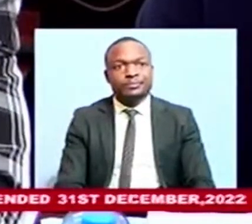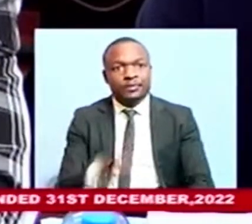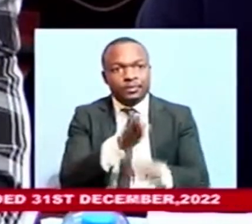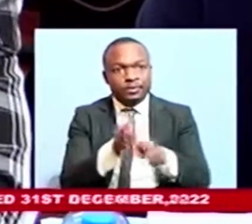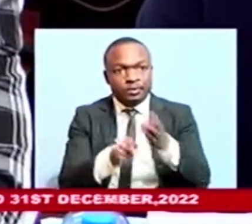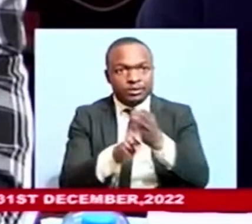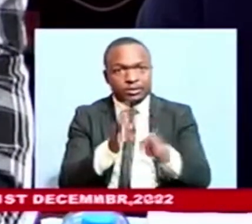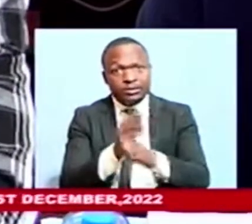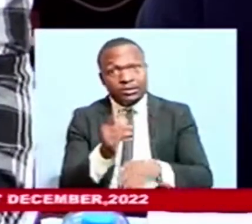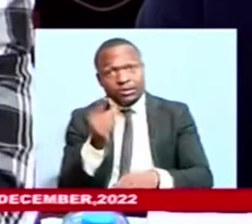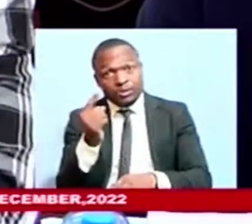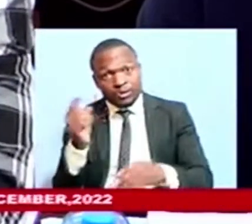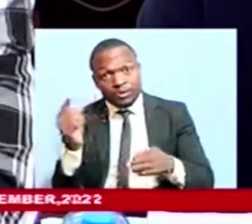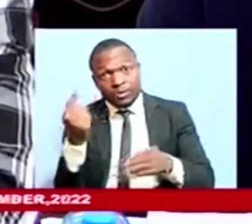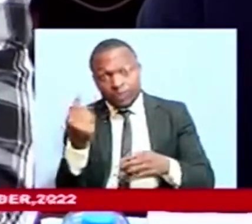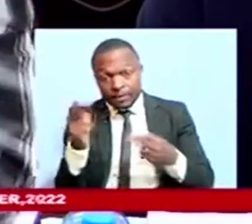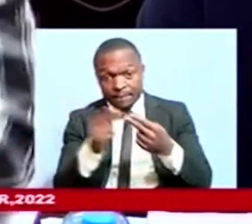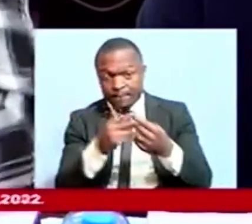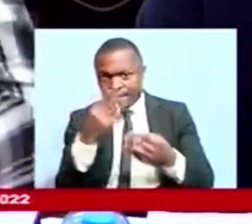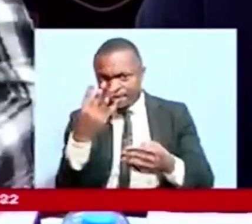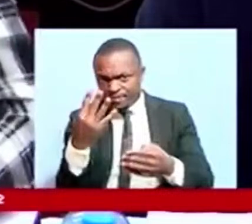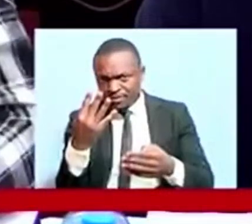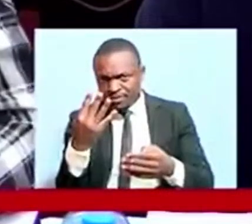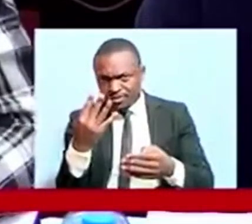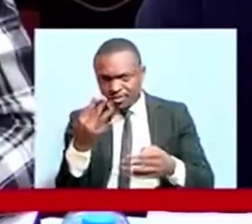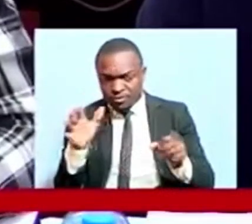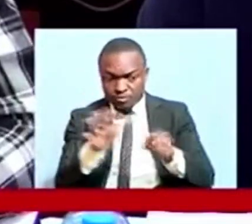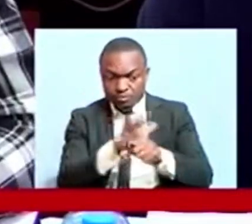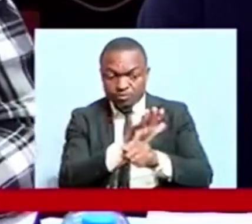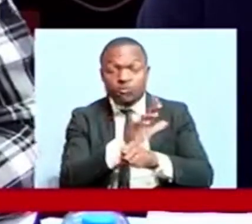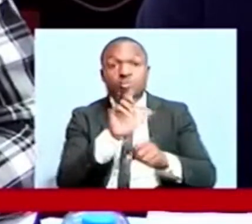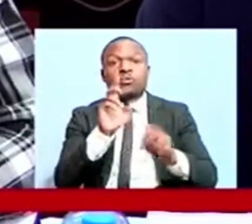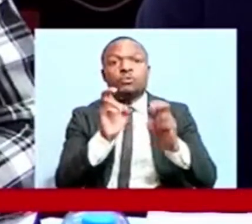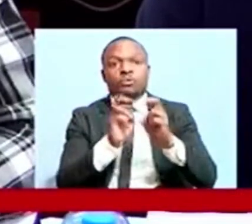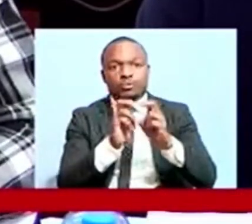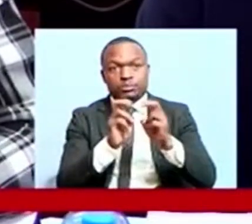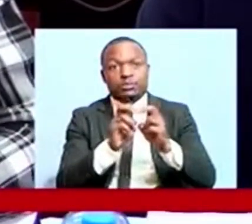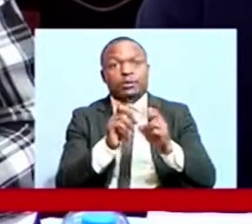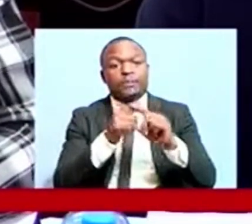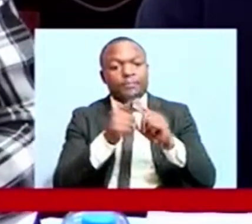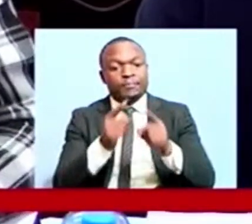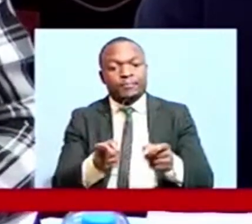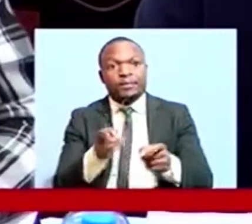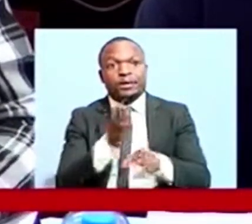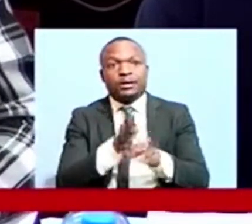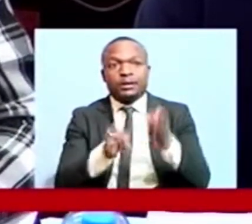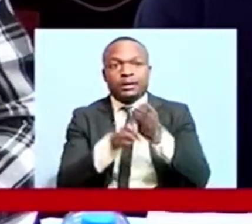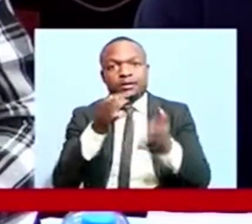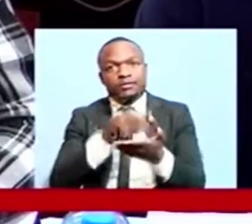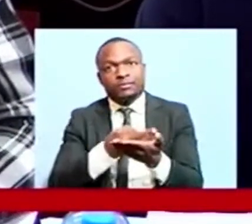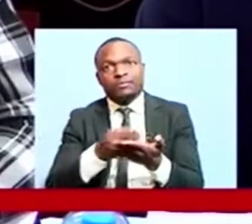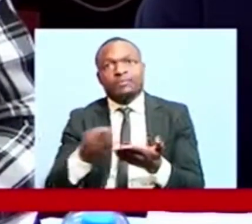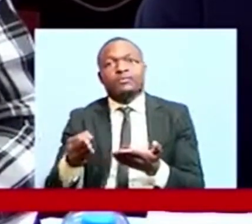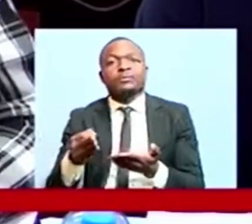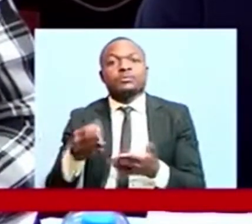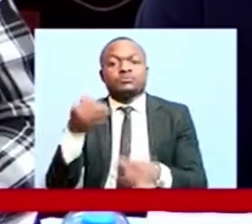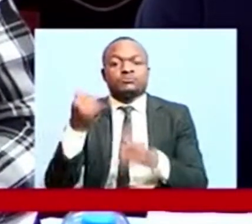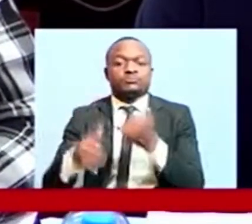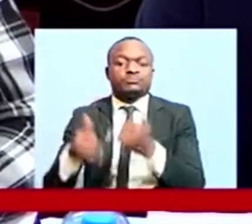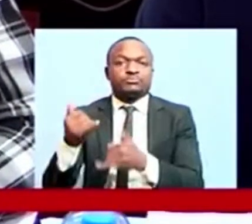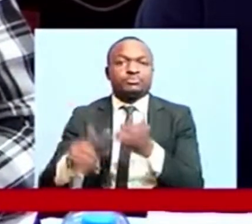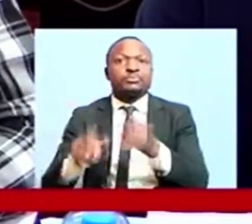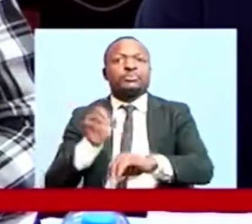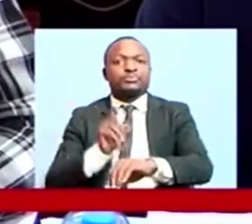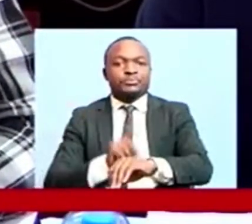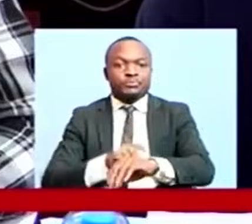of 1x4 at Chomba, it was full contract. Then the contractor failed to complete within the given time.